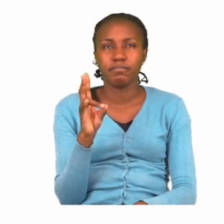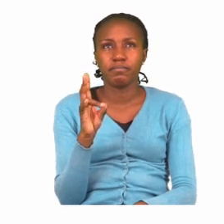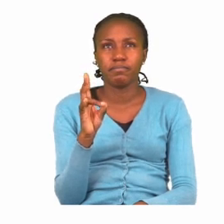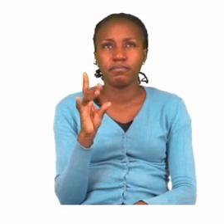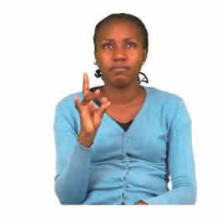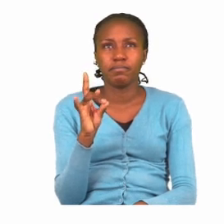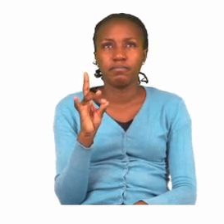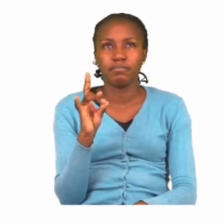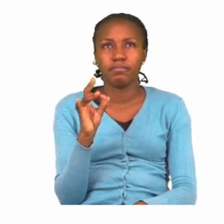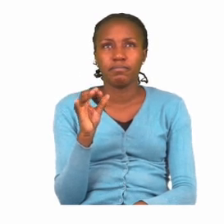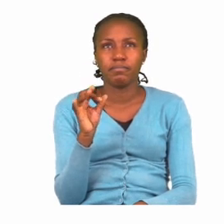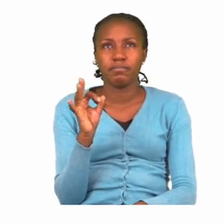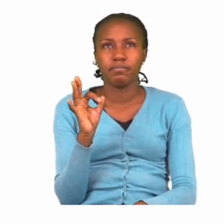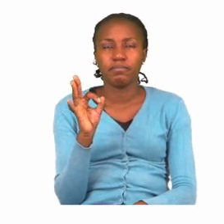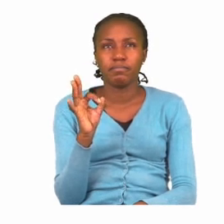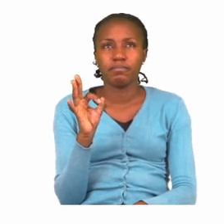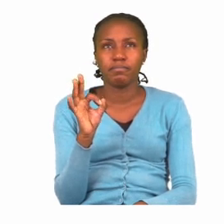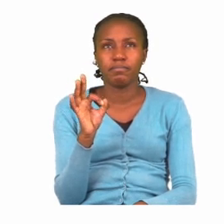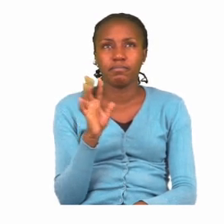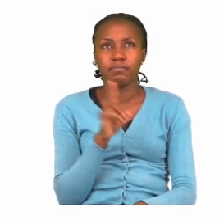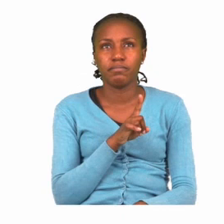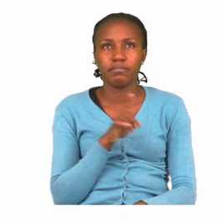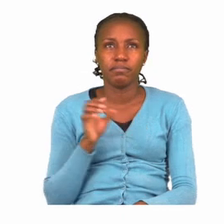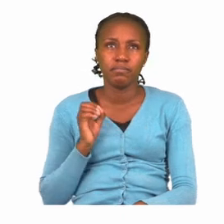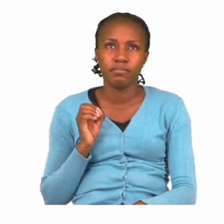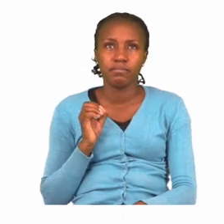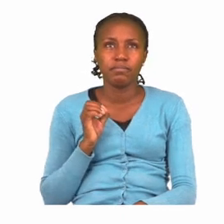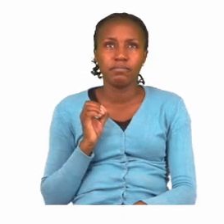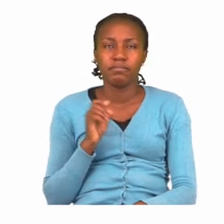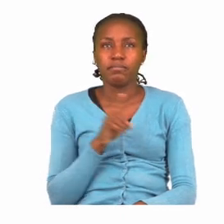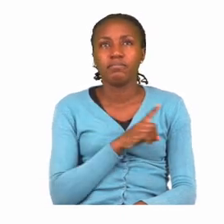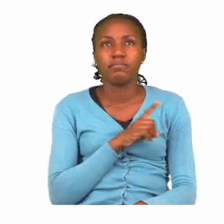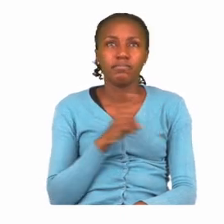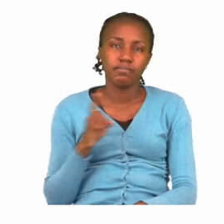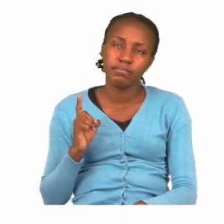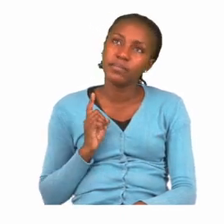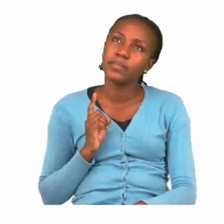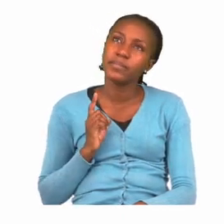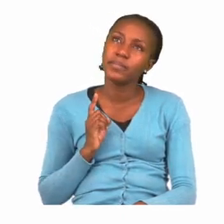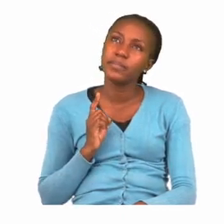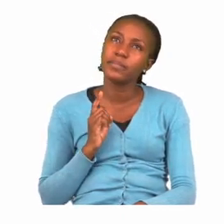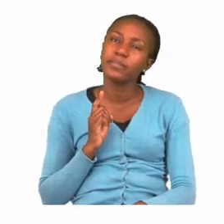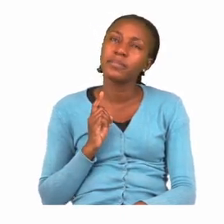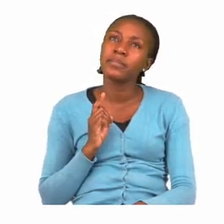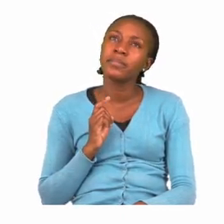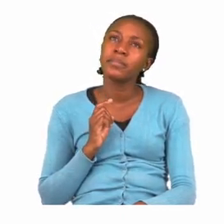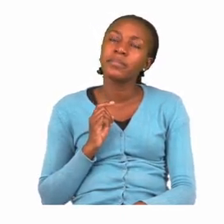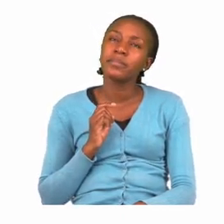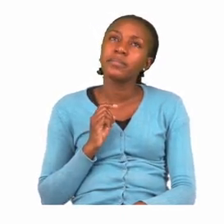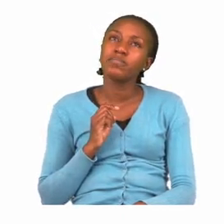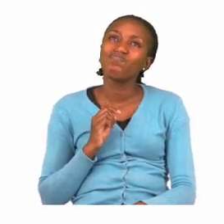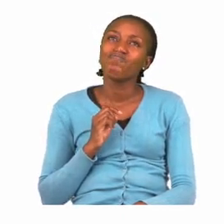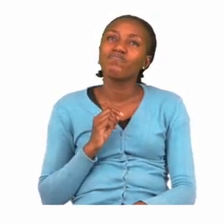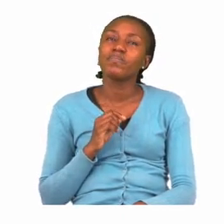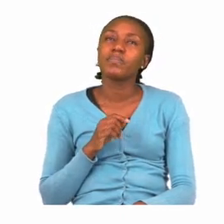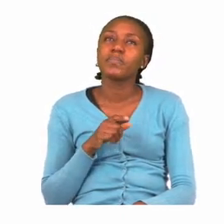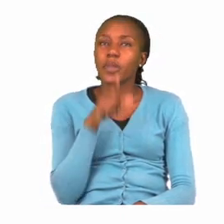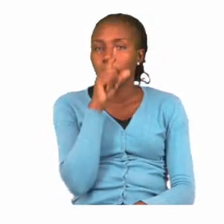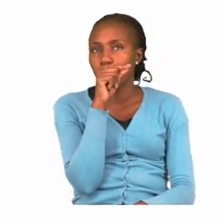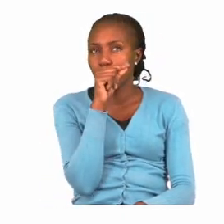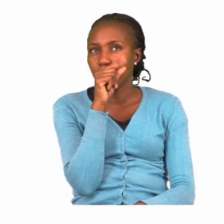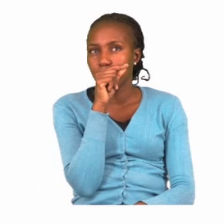7, 8, 9, 10, 11 turtles. Let's count